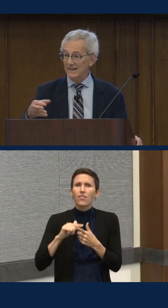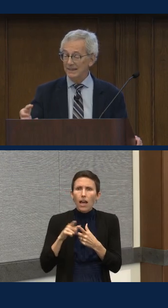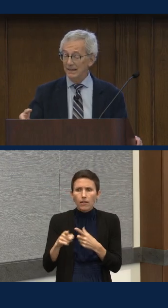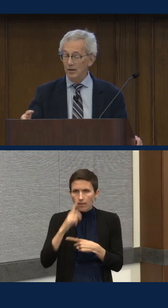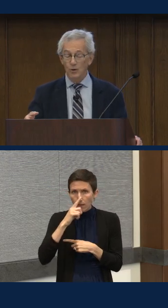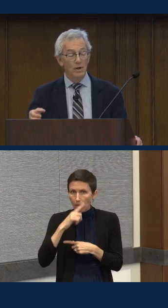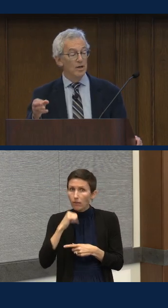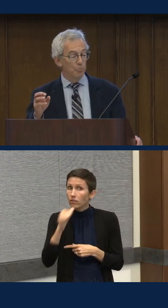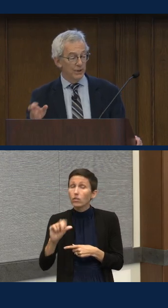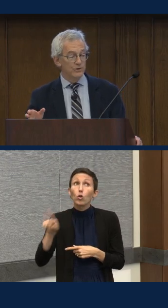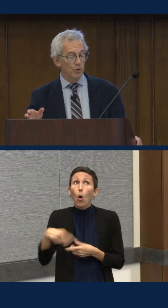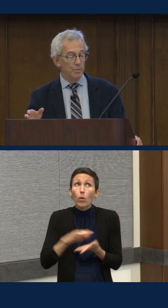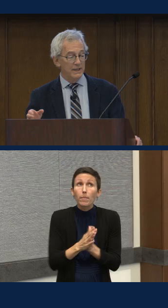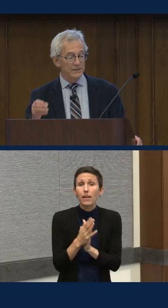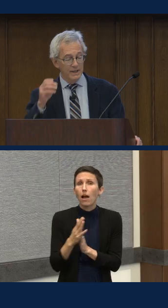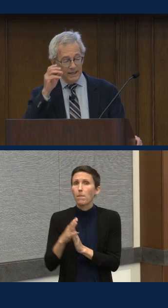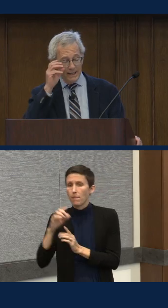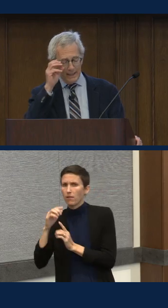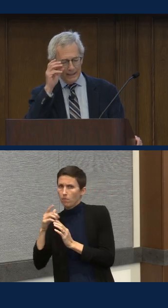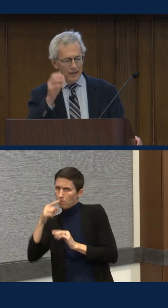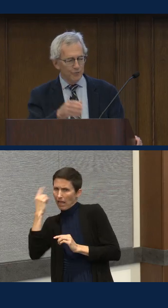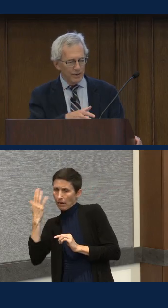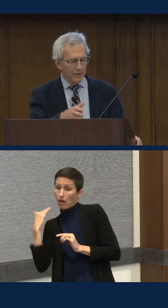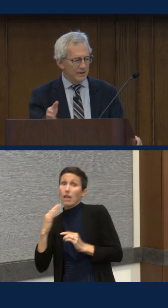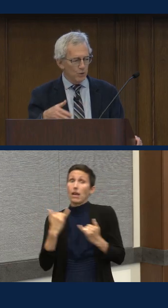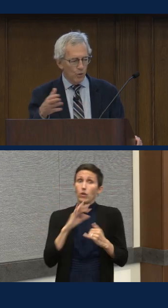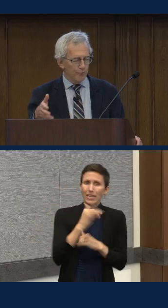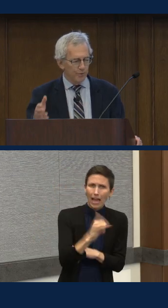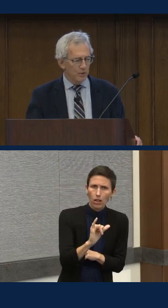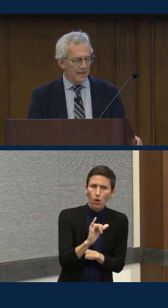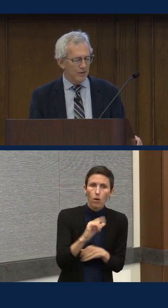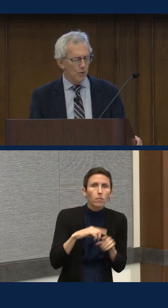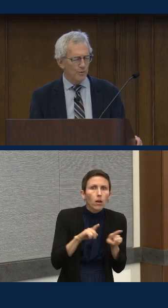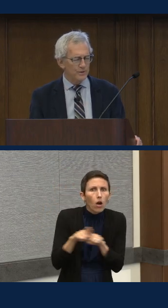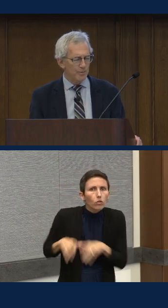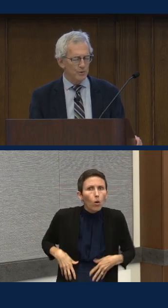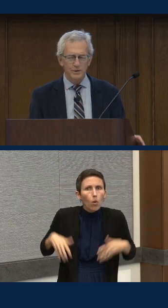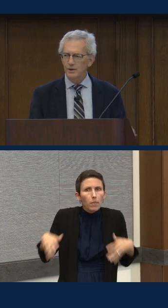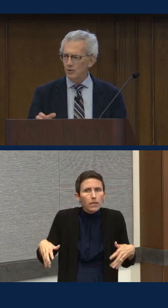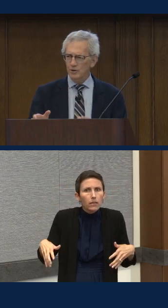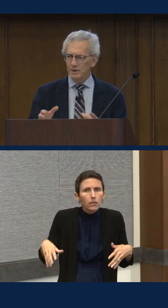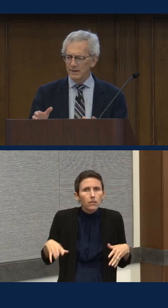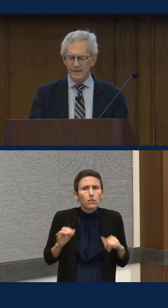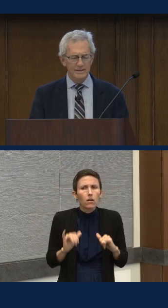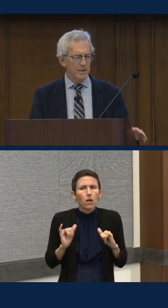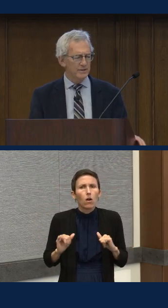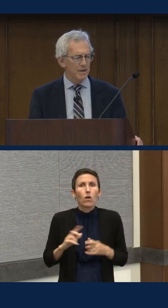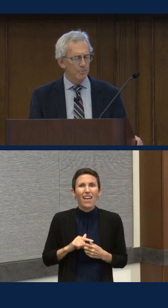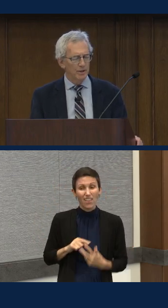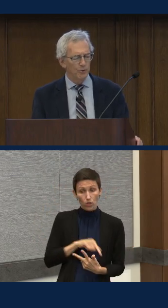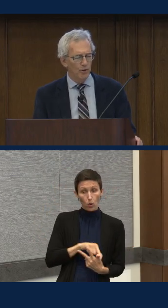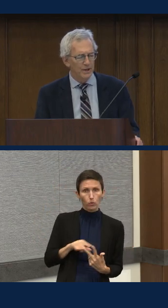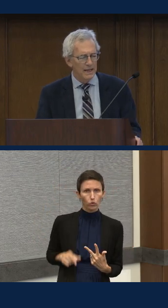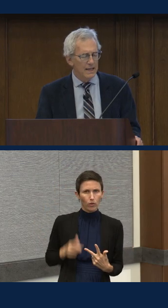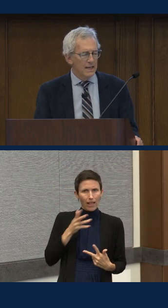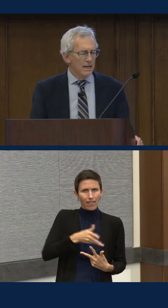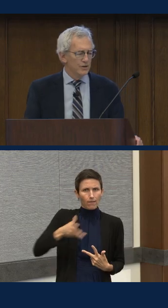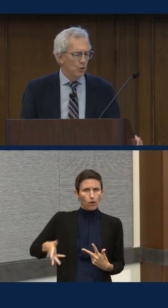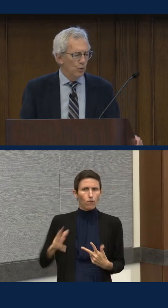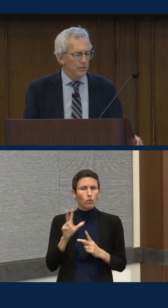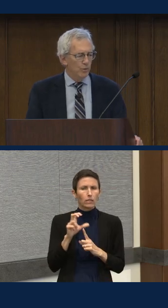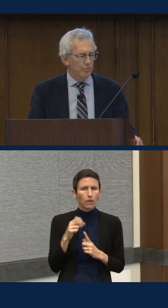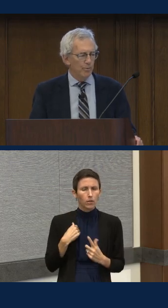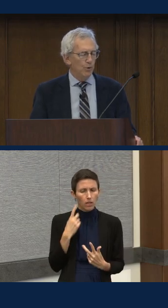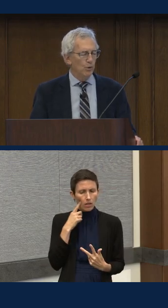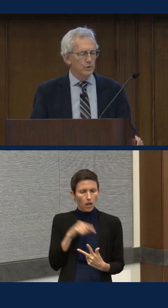from black to yellow, but is obese. And given these orphan melanocortin receptors, it occurred to me that they may somehow be involved.